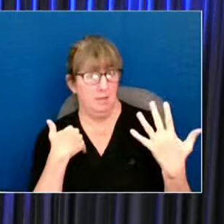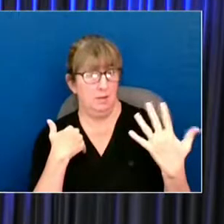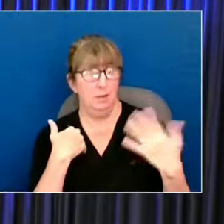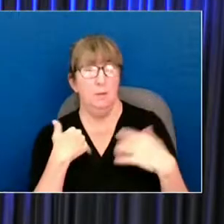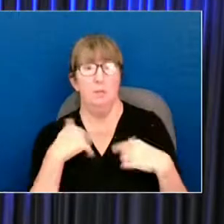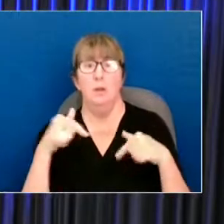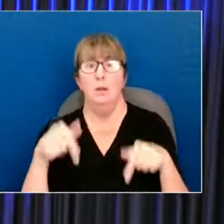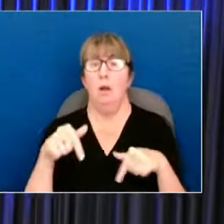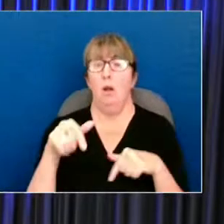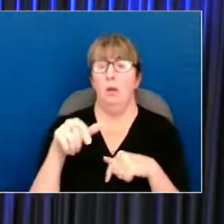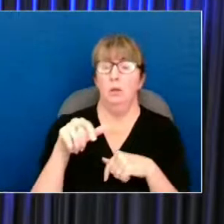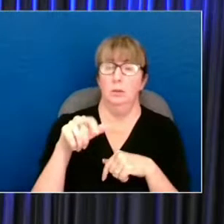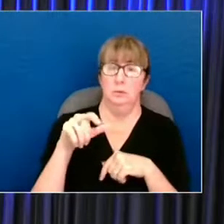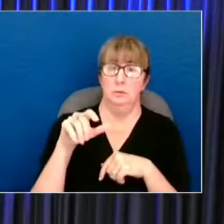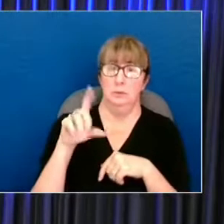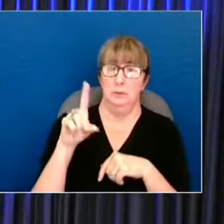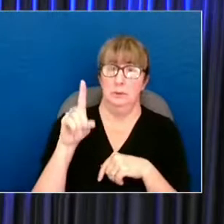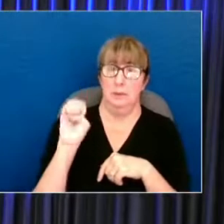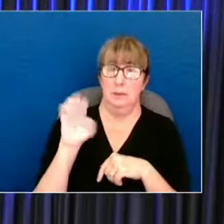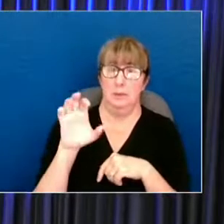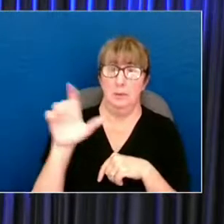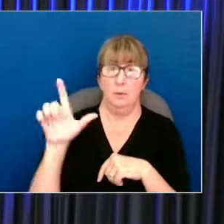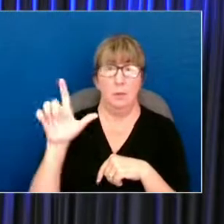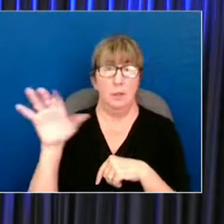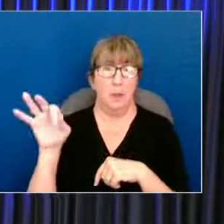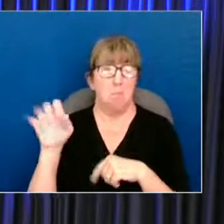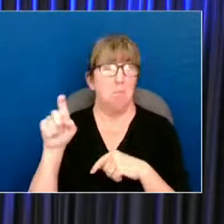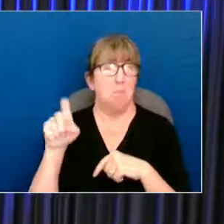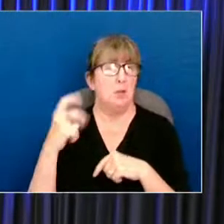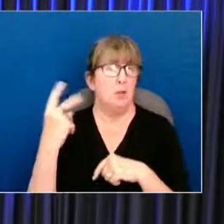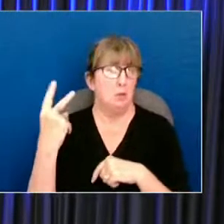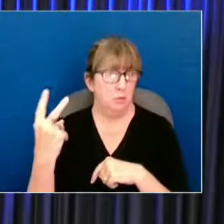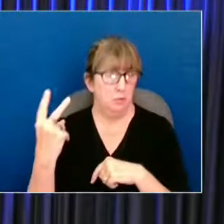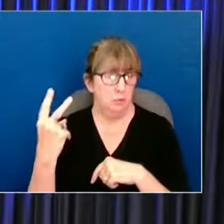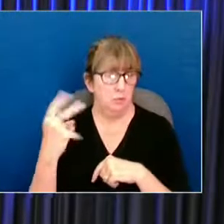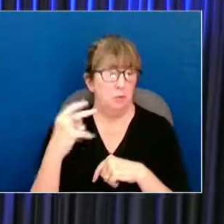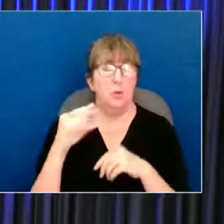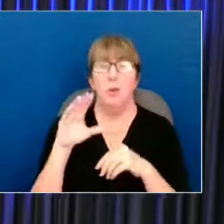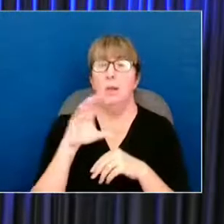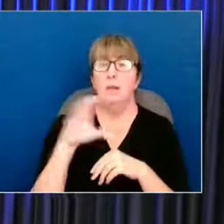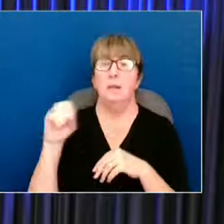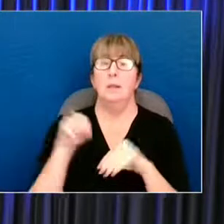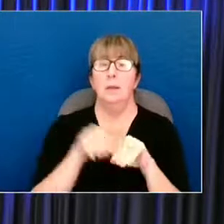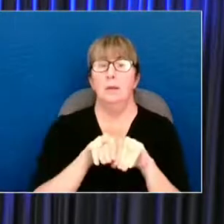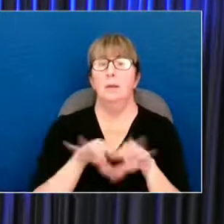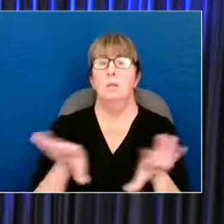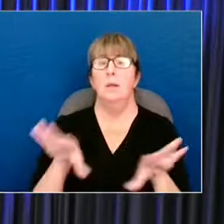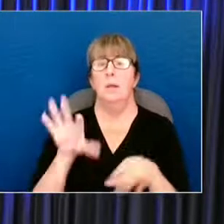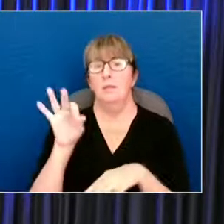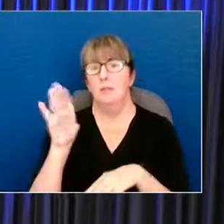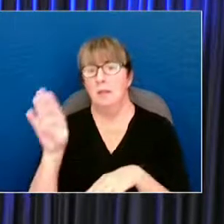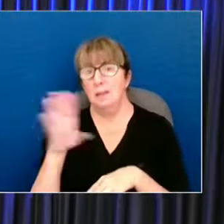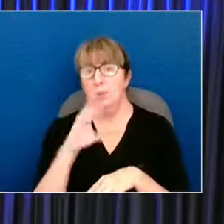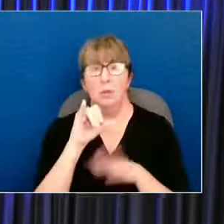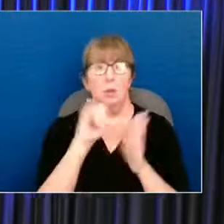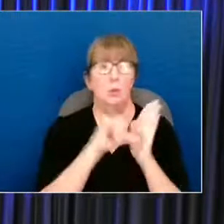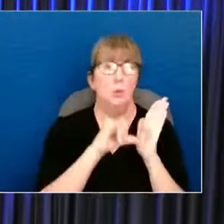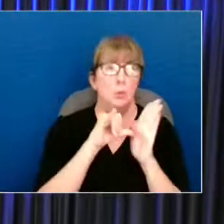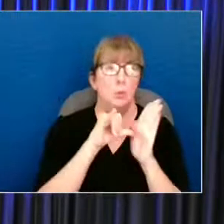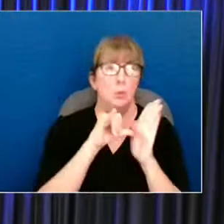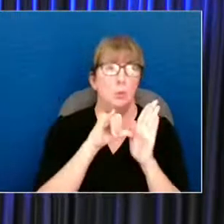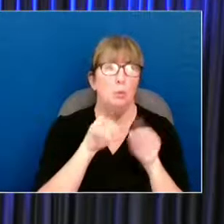2. And again, as the county expands its Facebook initiatives and YouTube initiatives and other